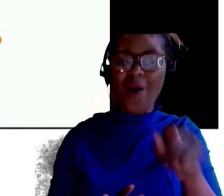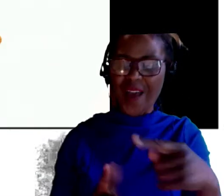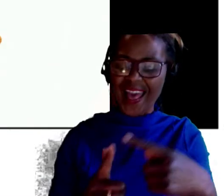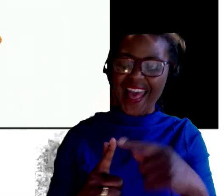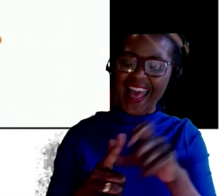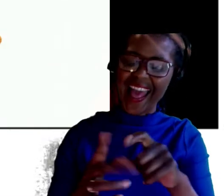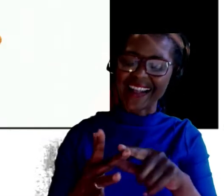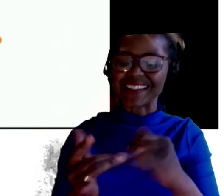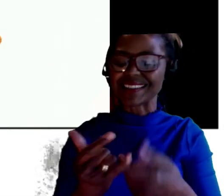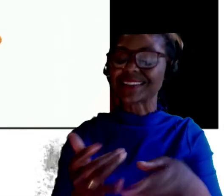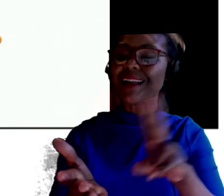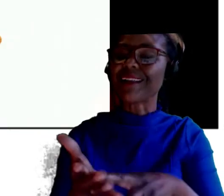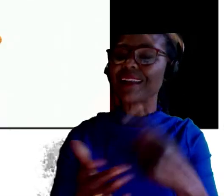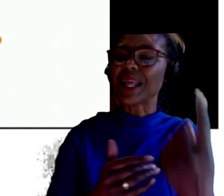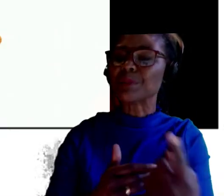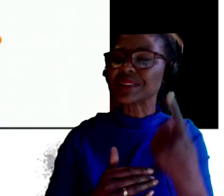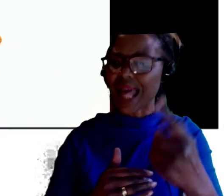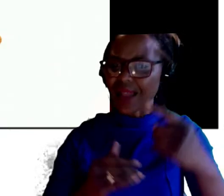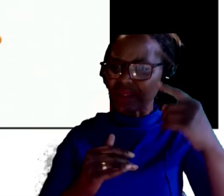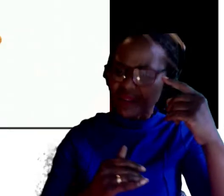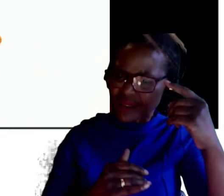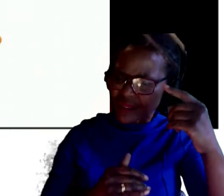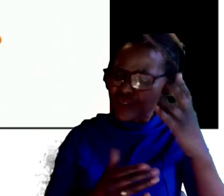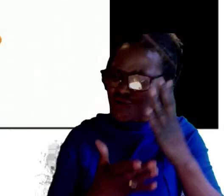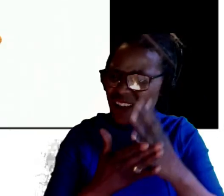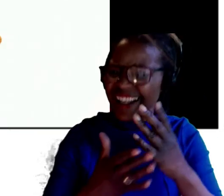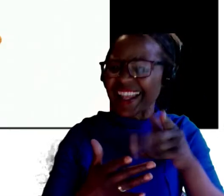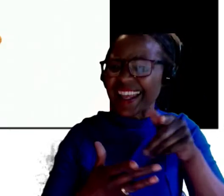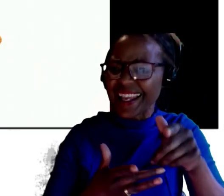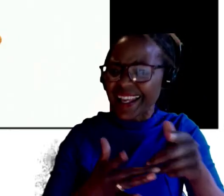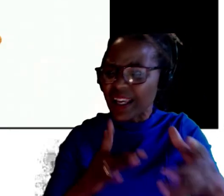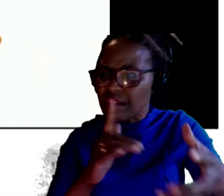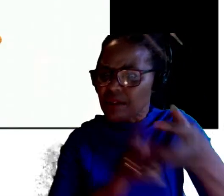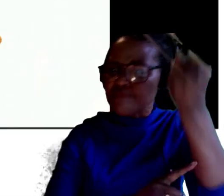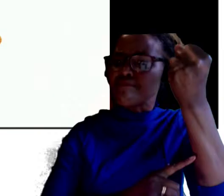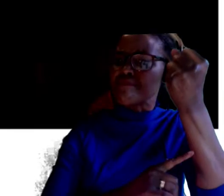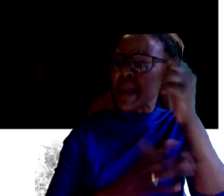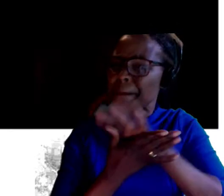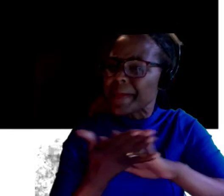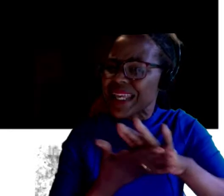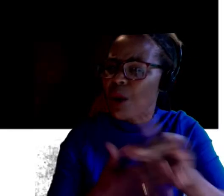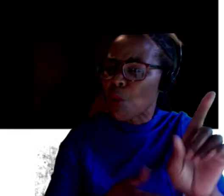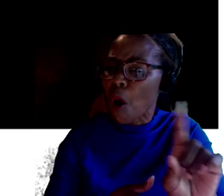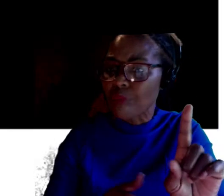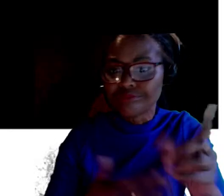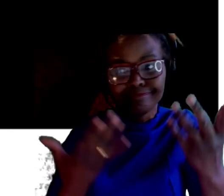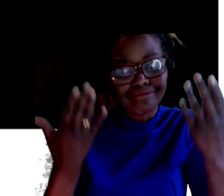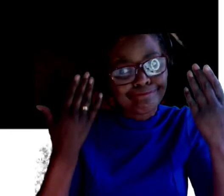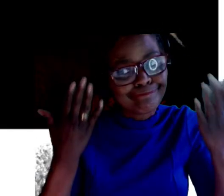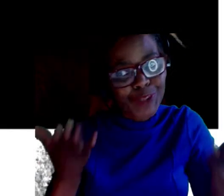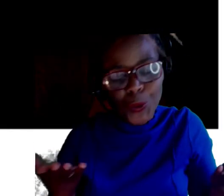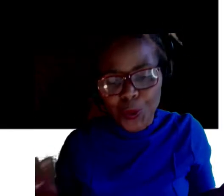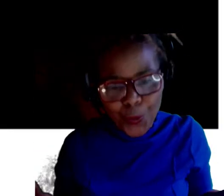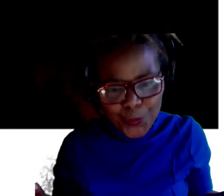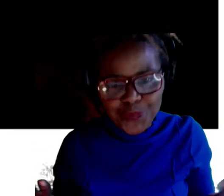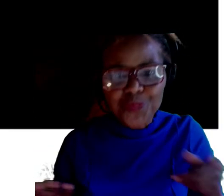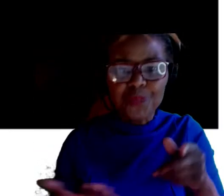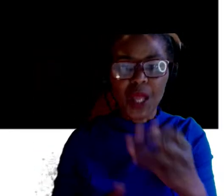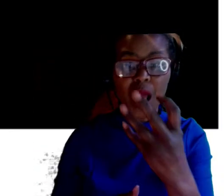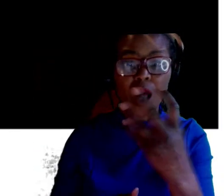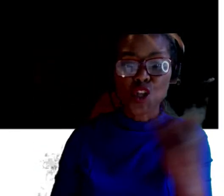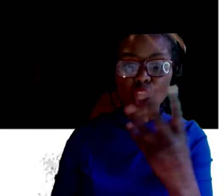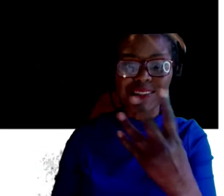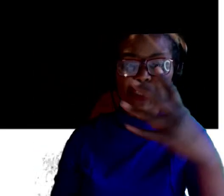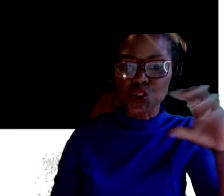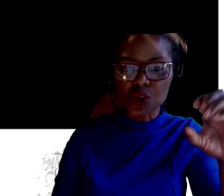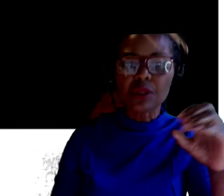in control of what his innovation will mean. In the 1920s, a BBC handbook is one of the first documents